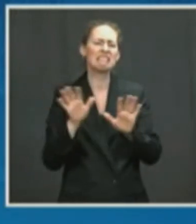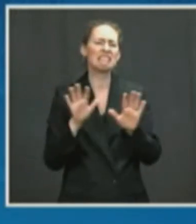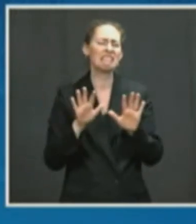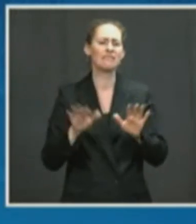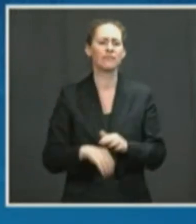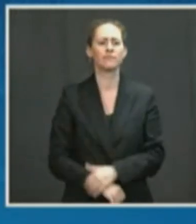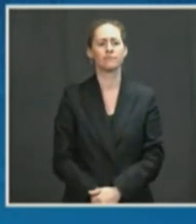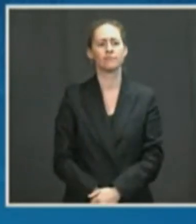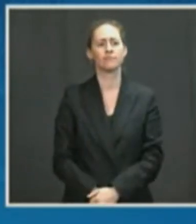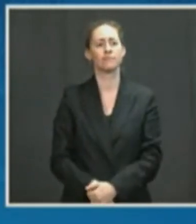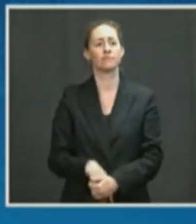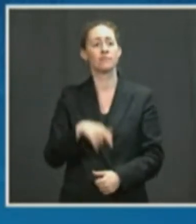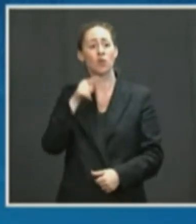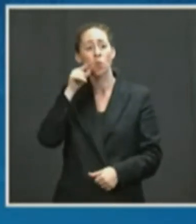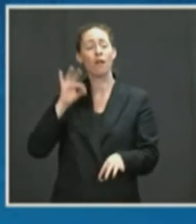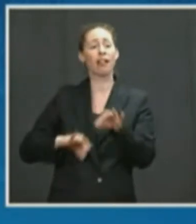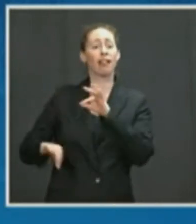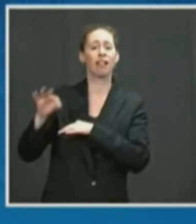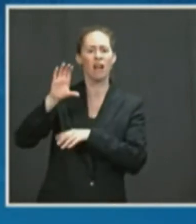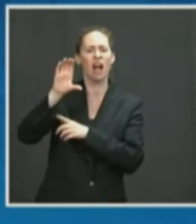coyotes.